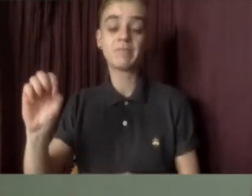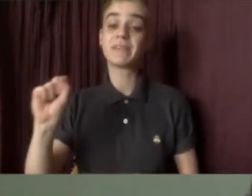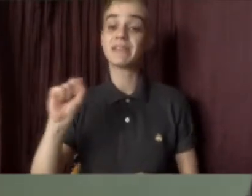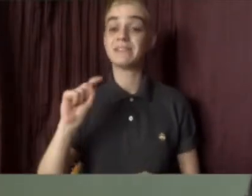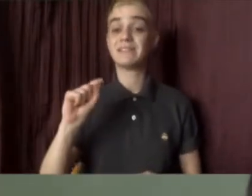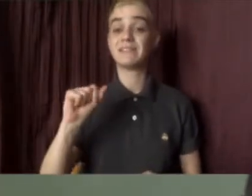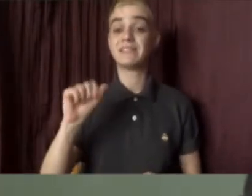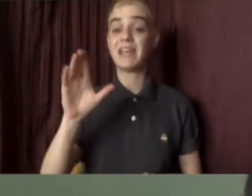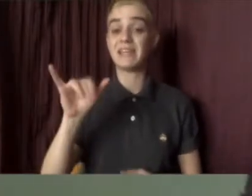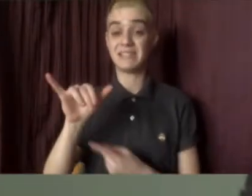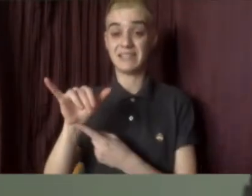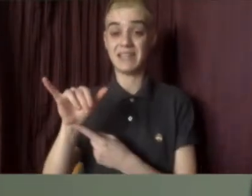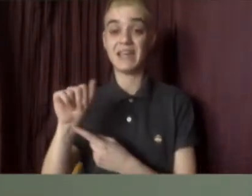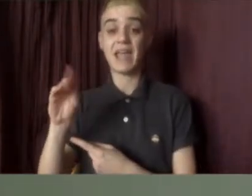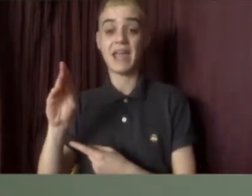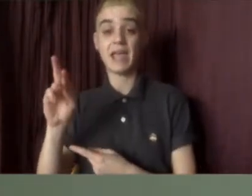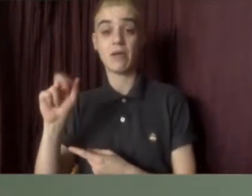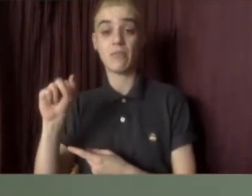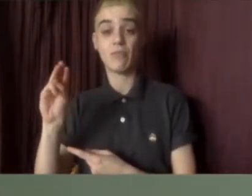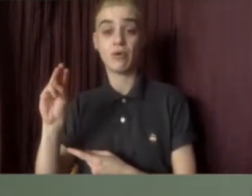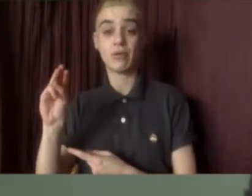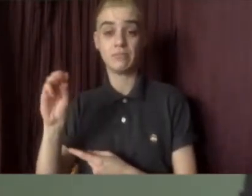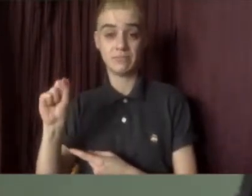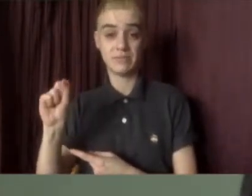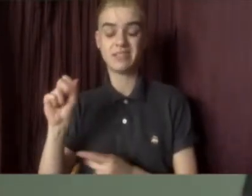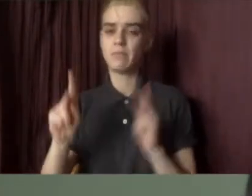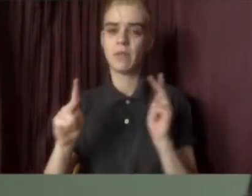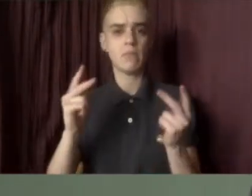so she launched this organization, Fair